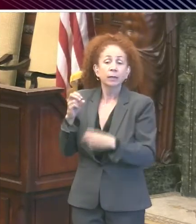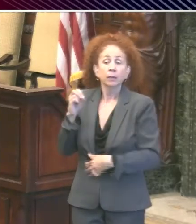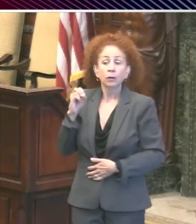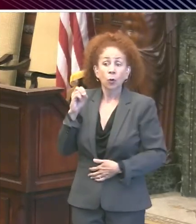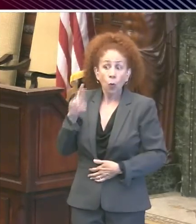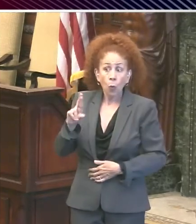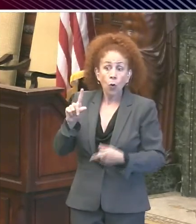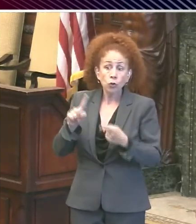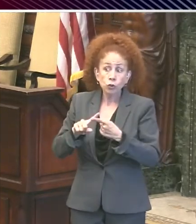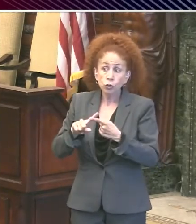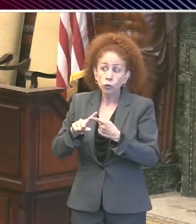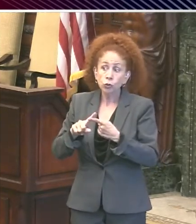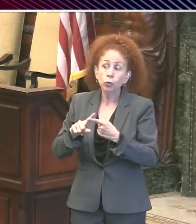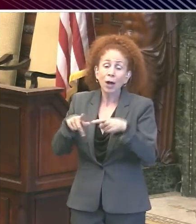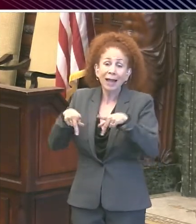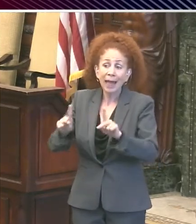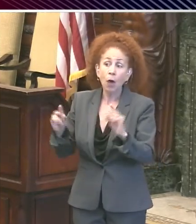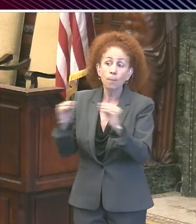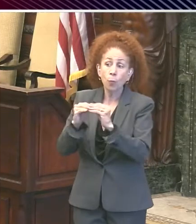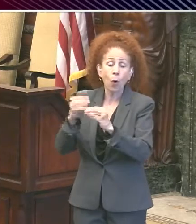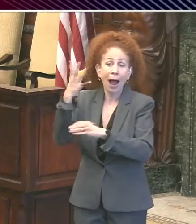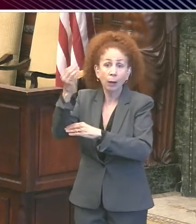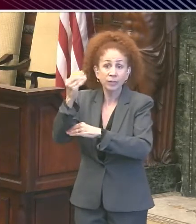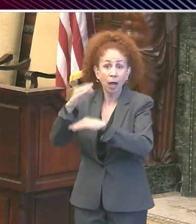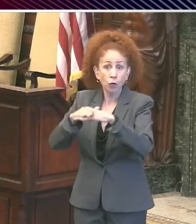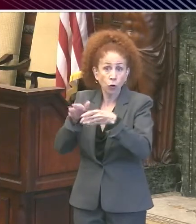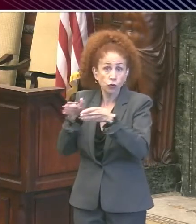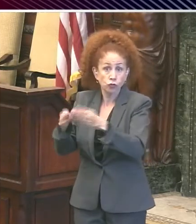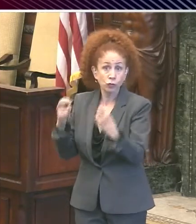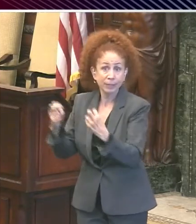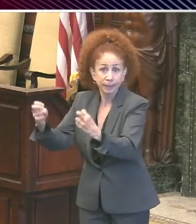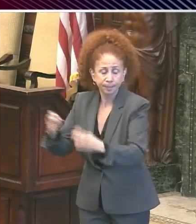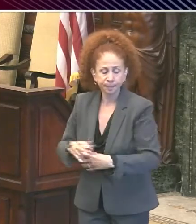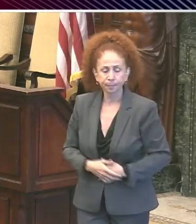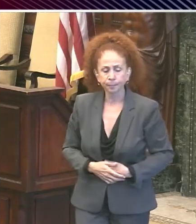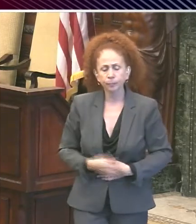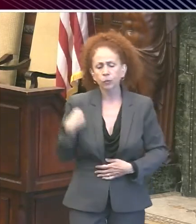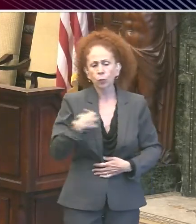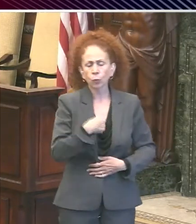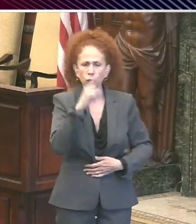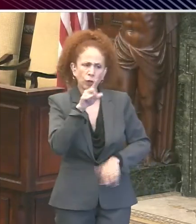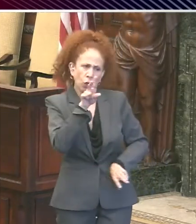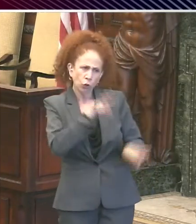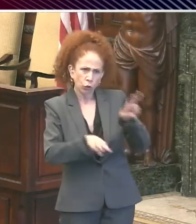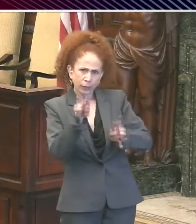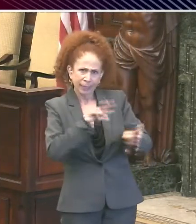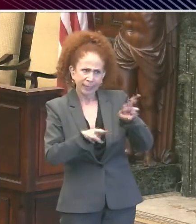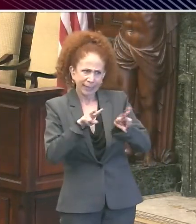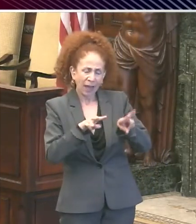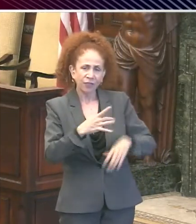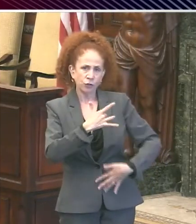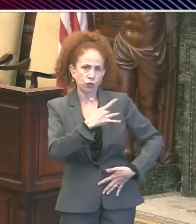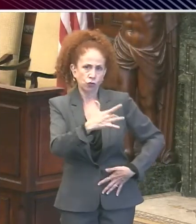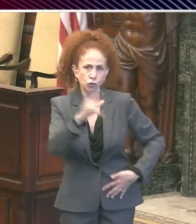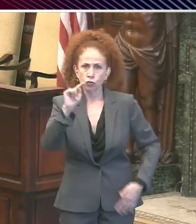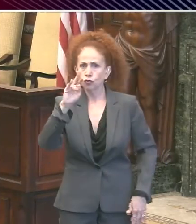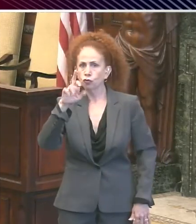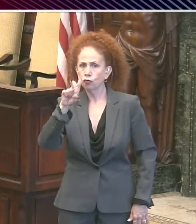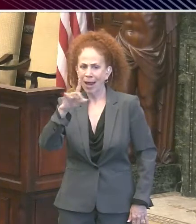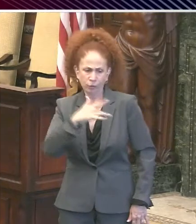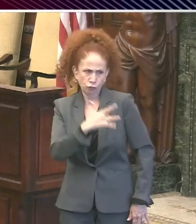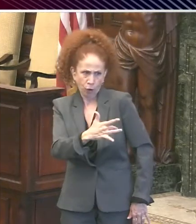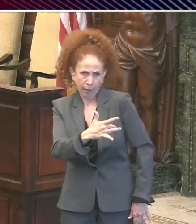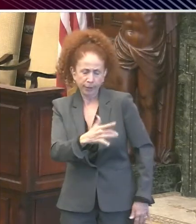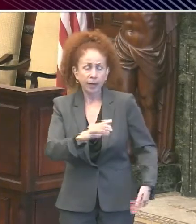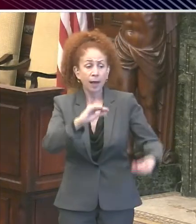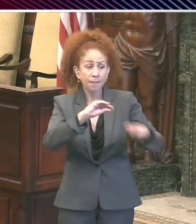of it onto streets and sidewalks? What we're looking at really is more than anything is the trend. Because if the